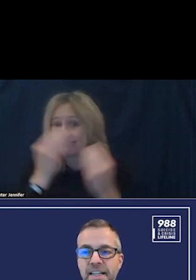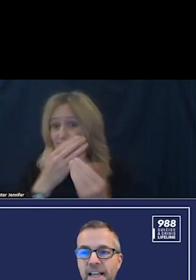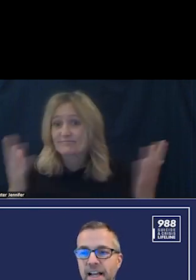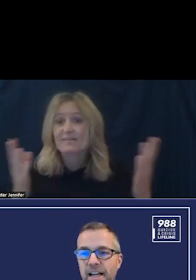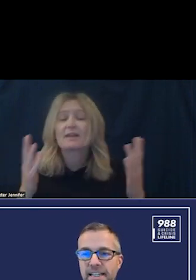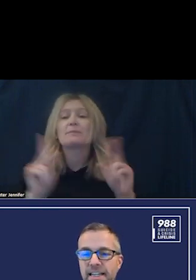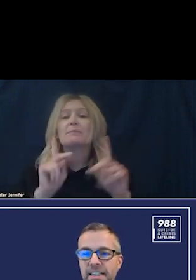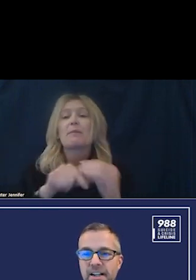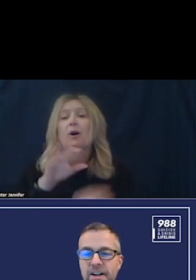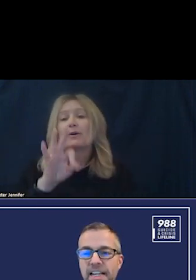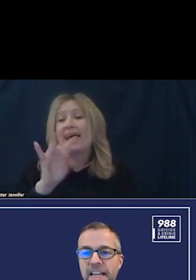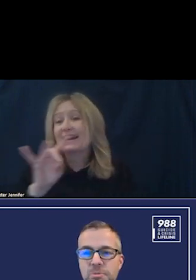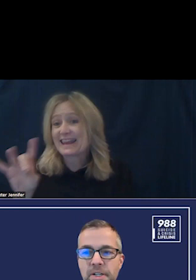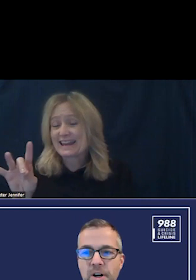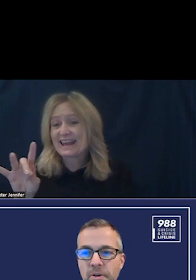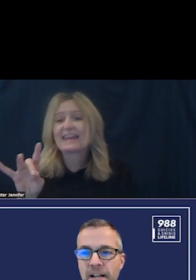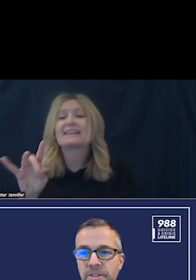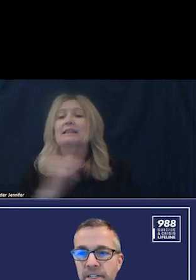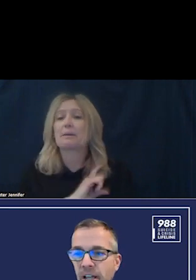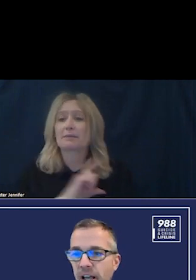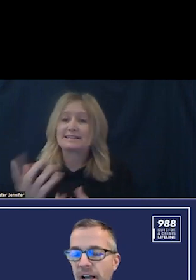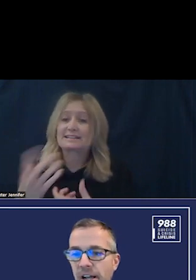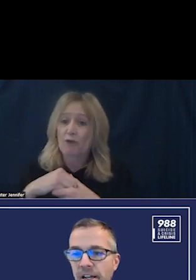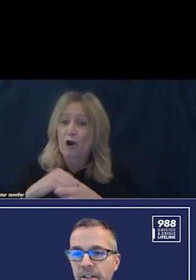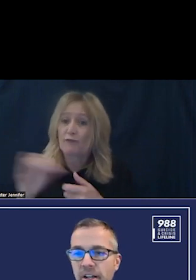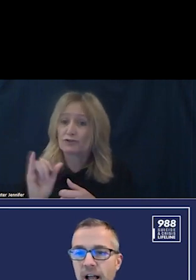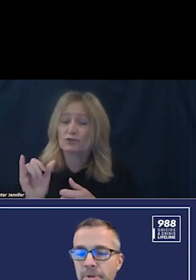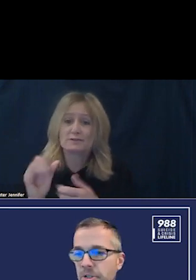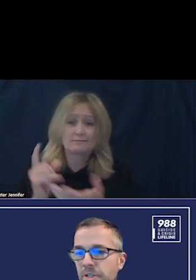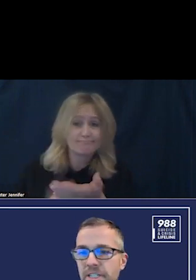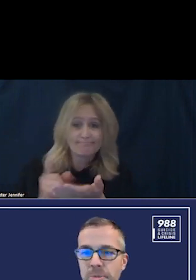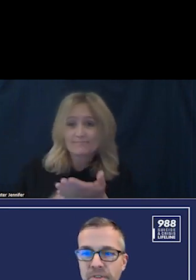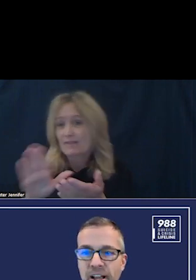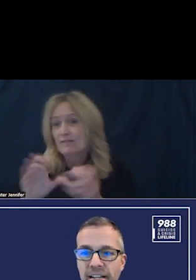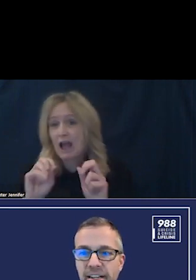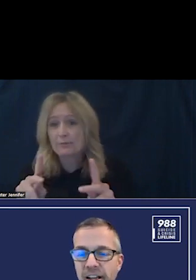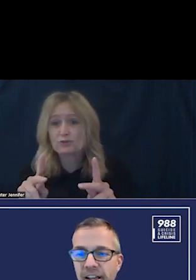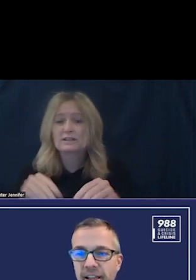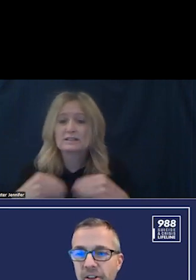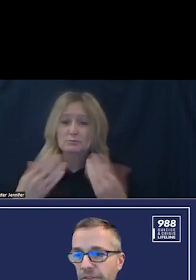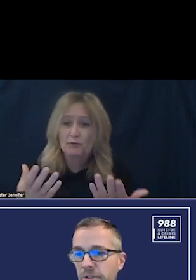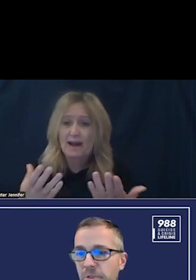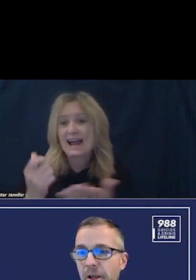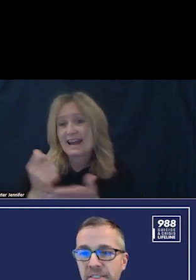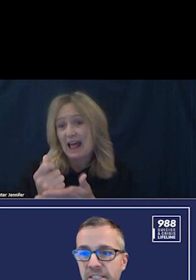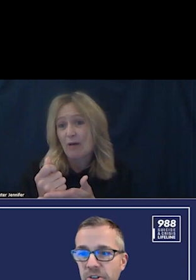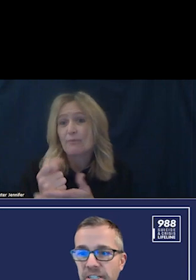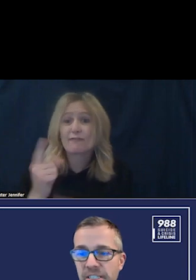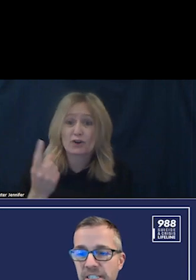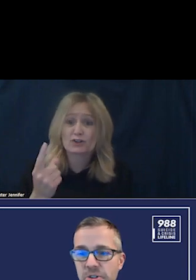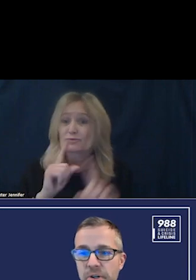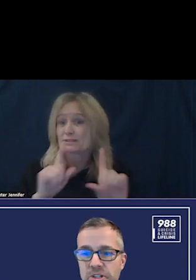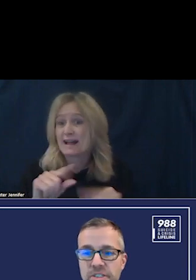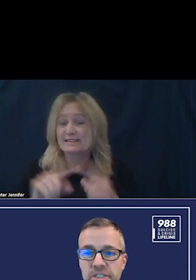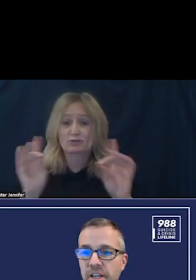and getting their engagement around opportunities to provide health first responses to